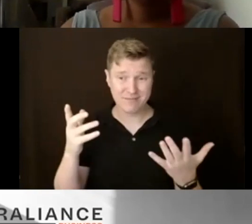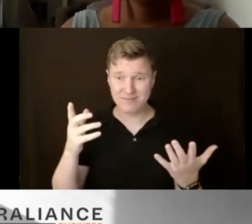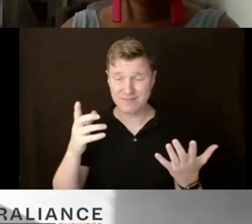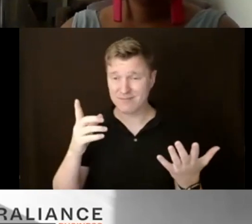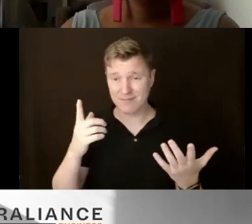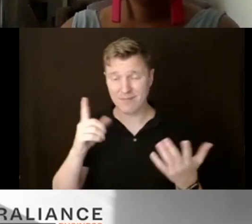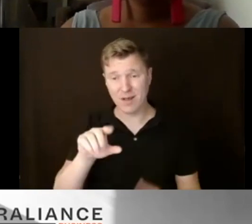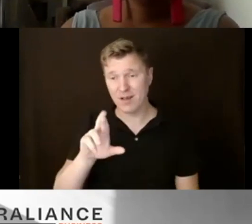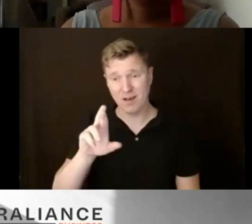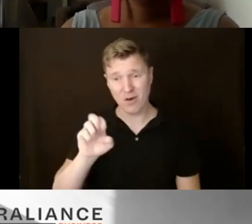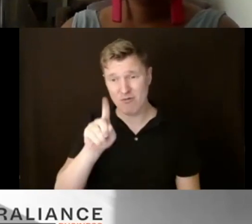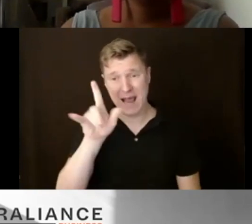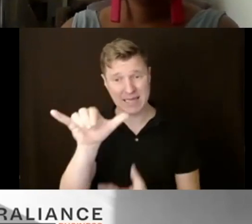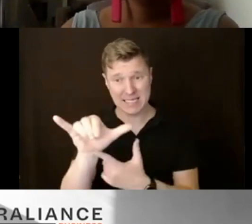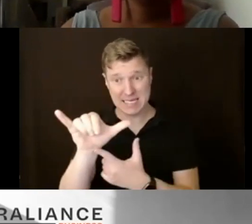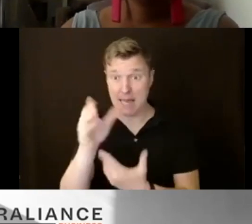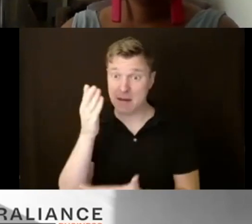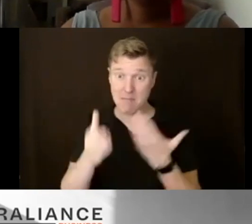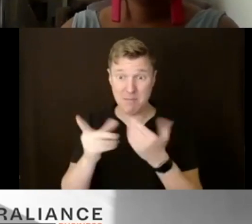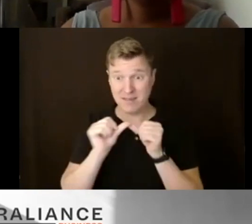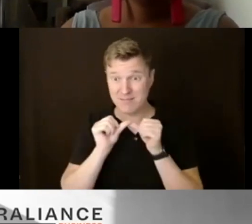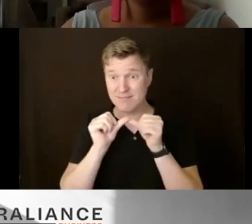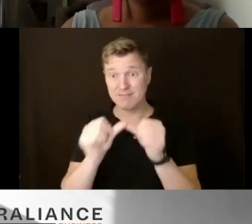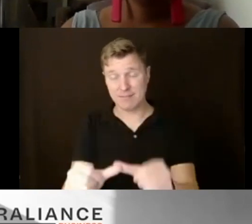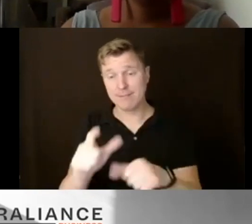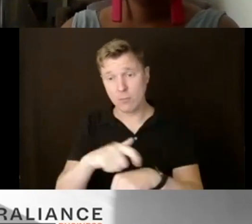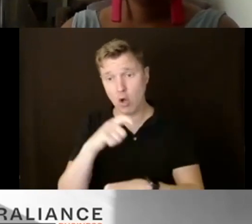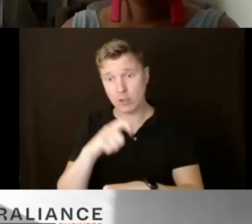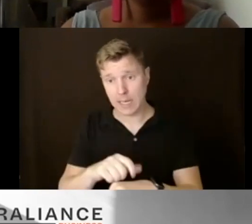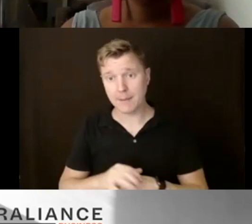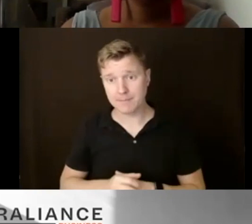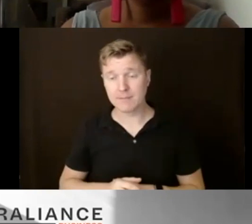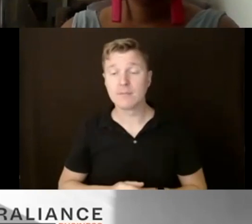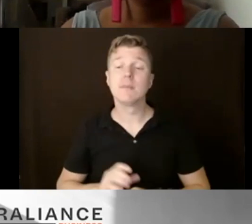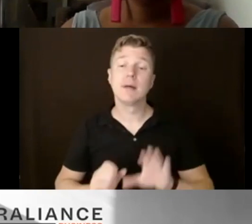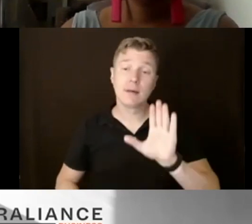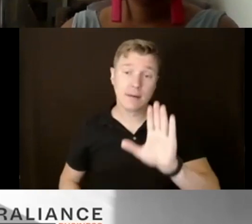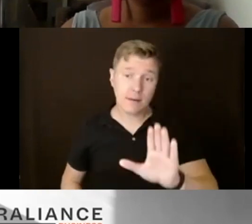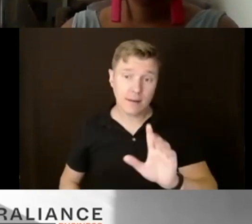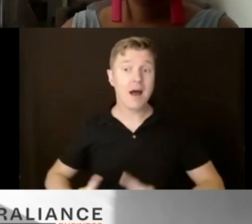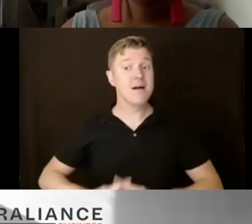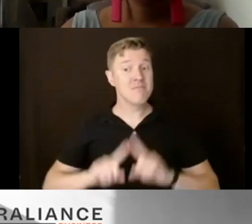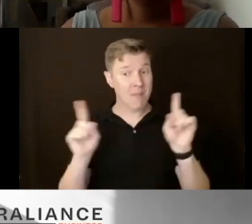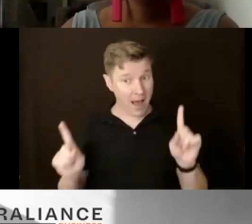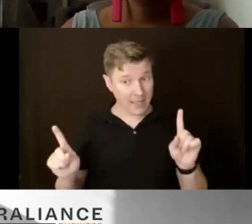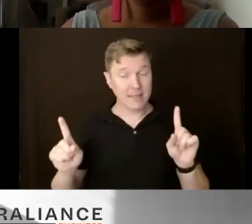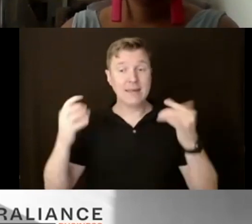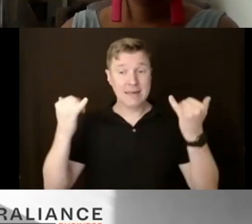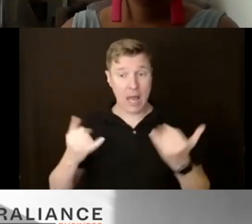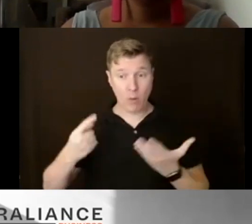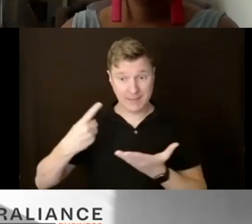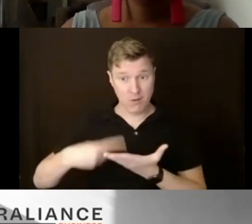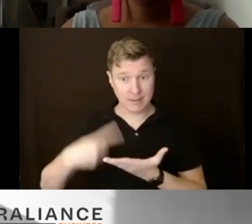against for a very long time. However, the fact that it is being talked about now and that there